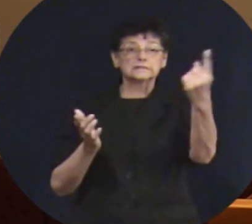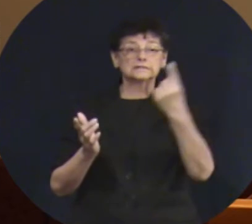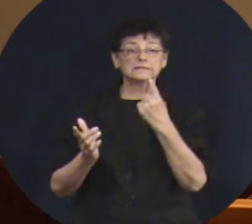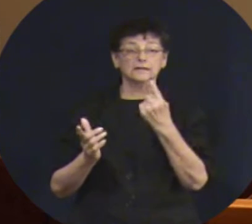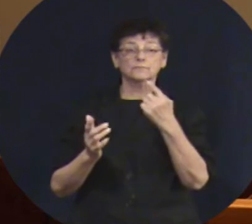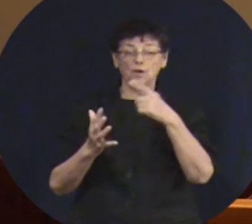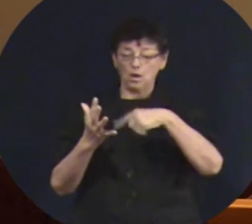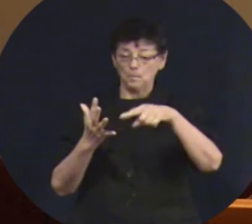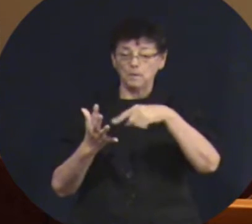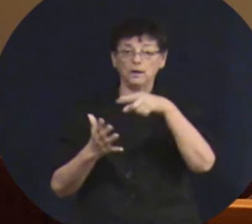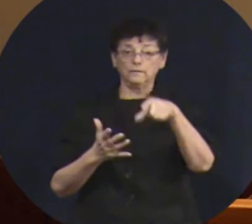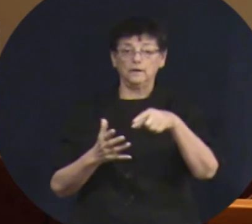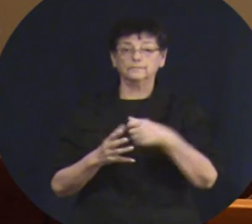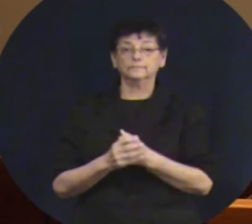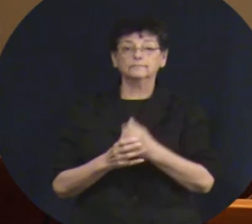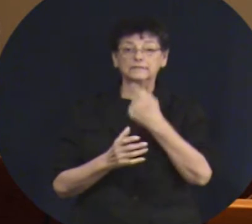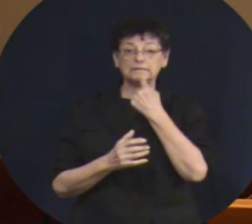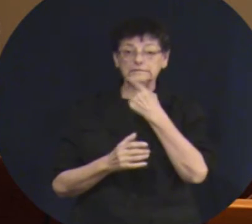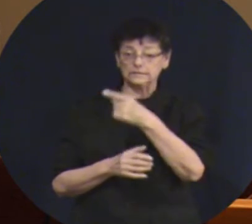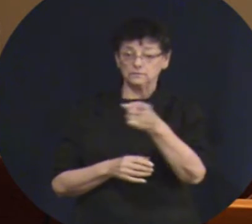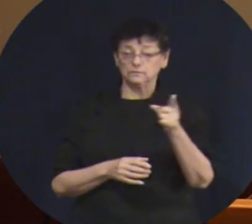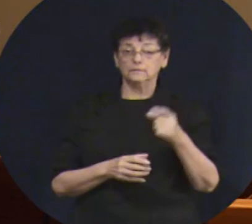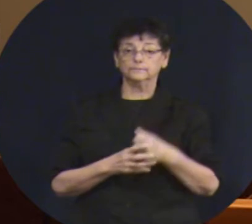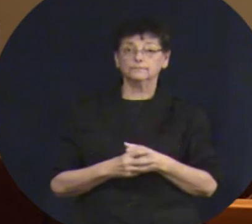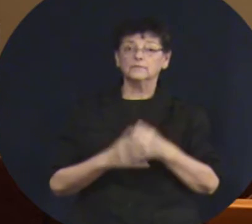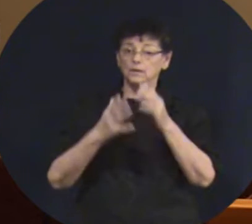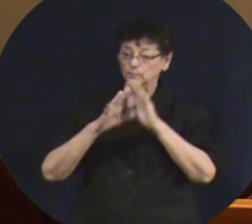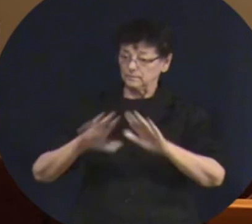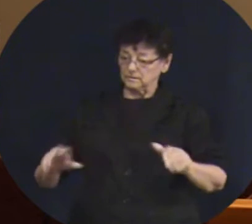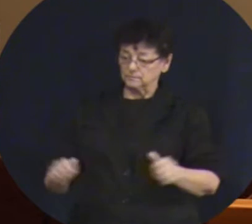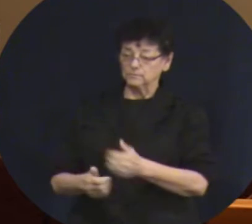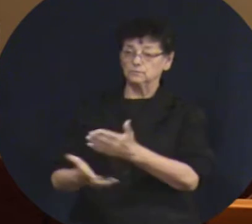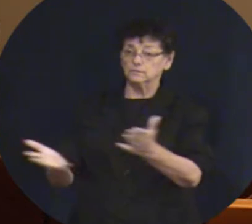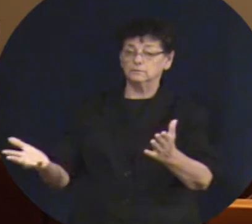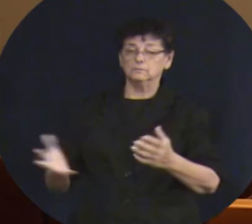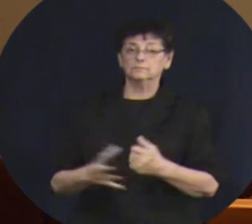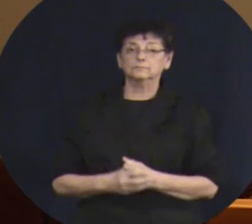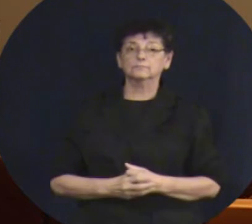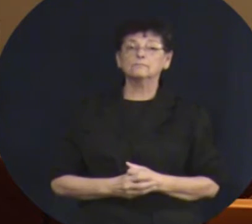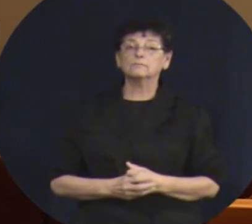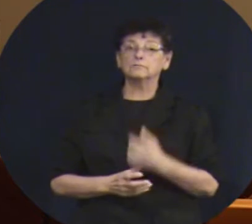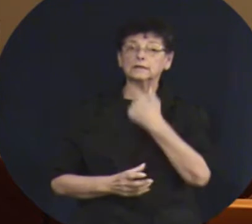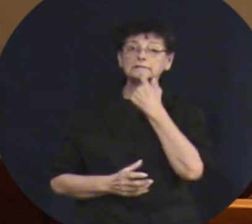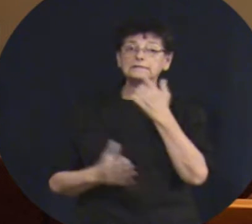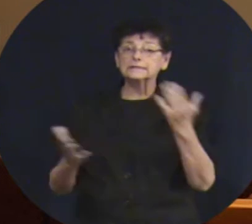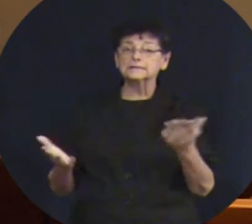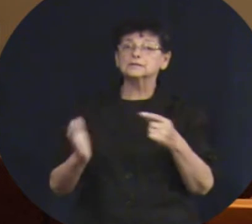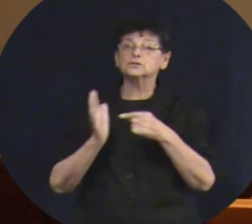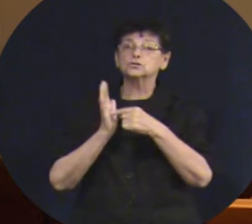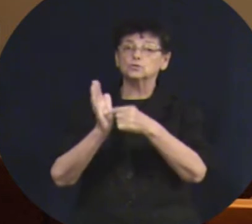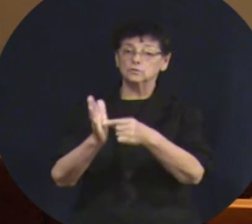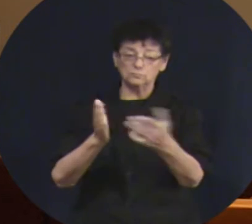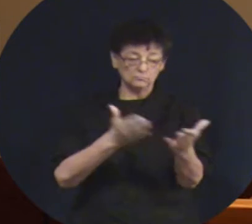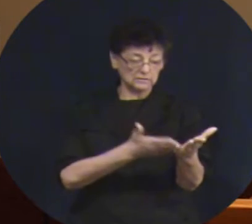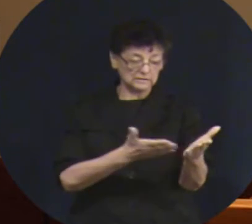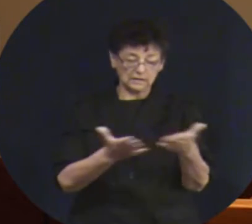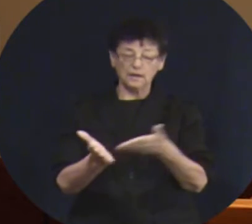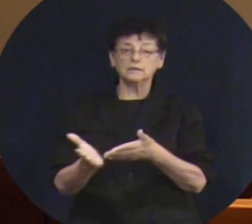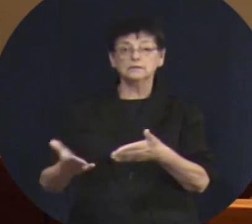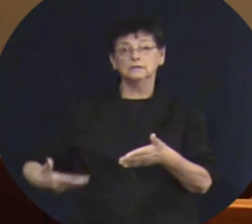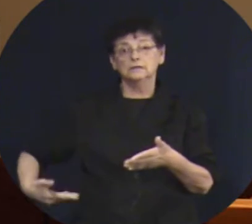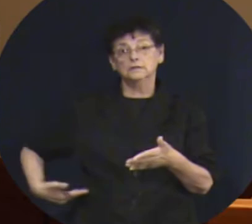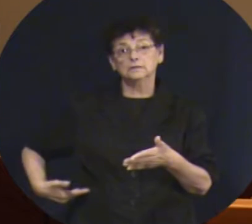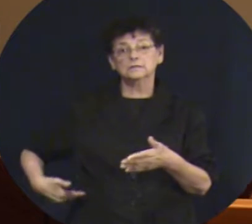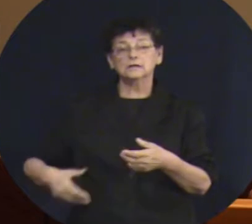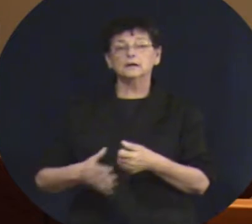stood in their midst and said to them, Peace be with you. When he had said this, he showed them his hands and his side,